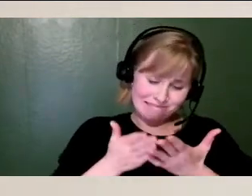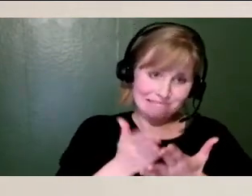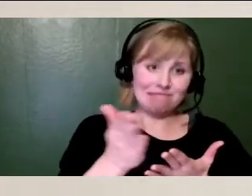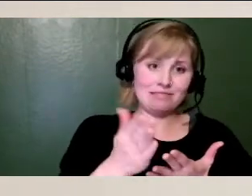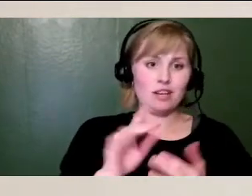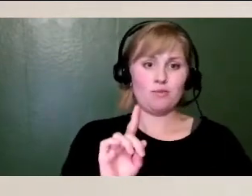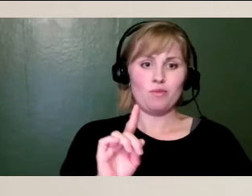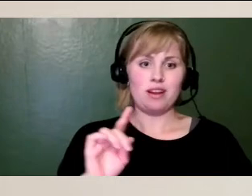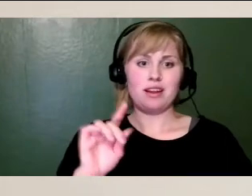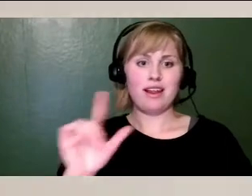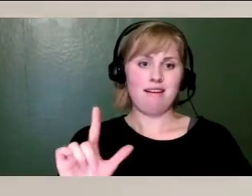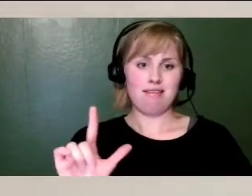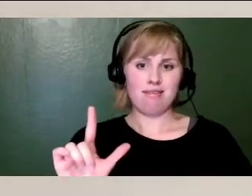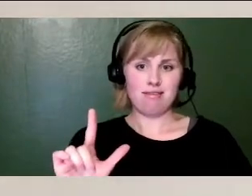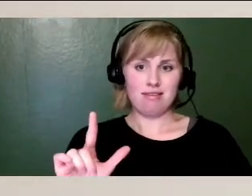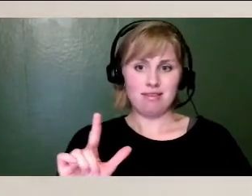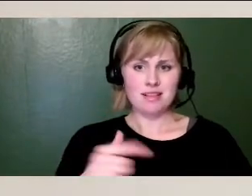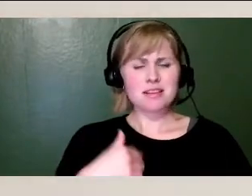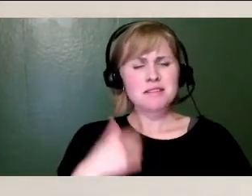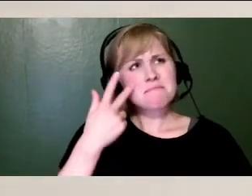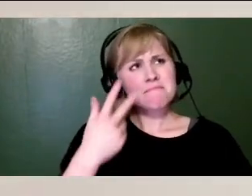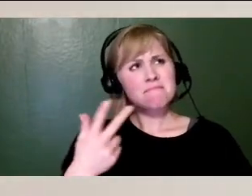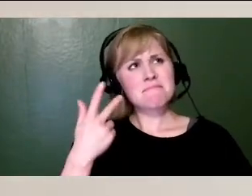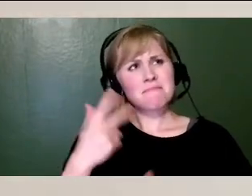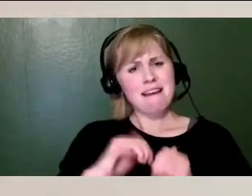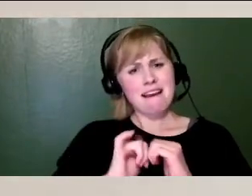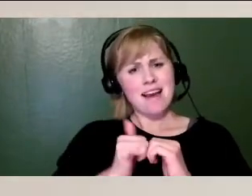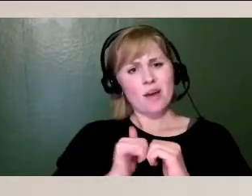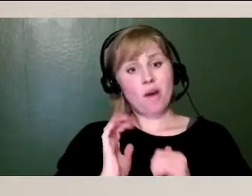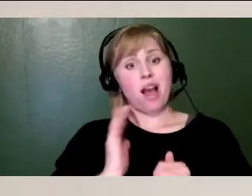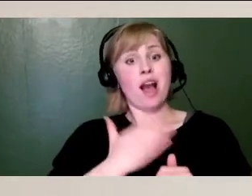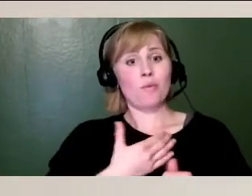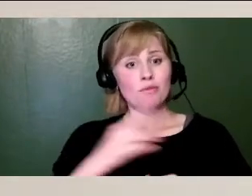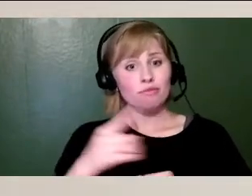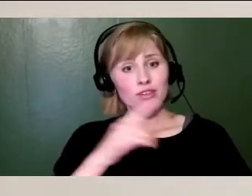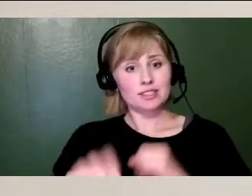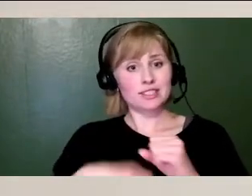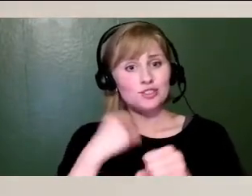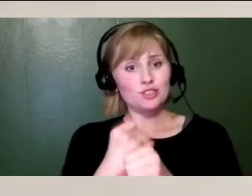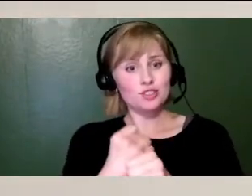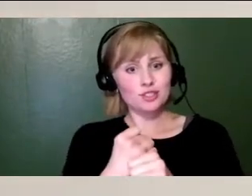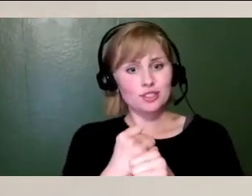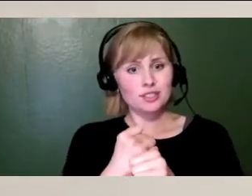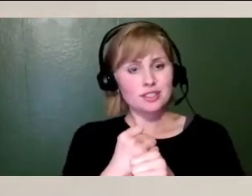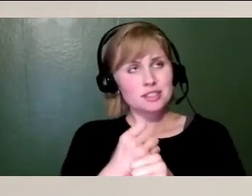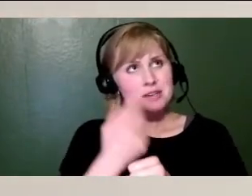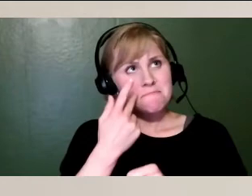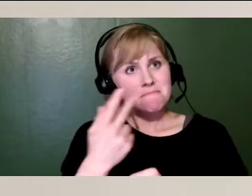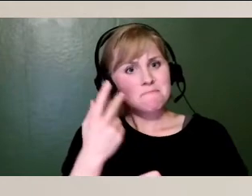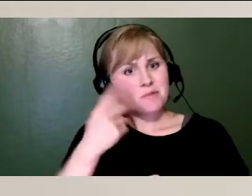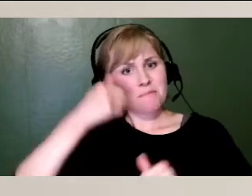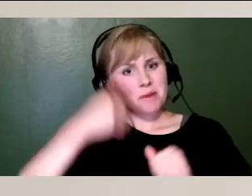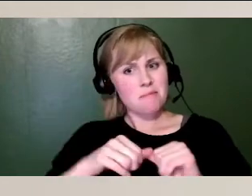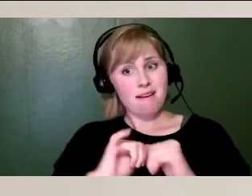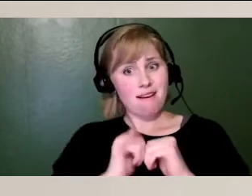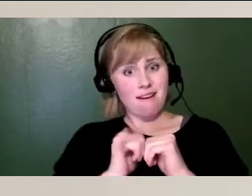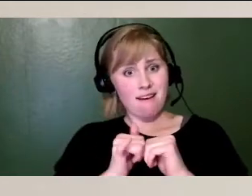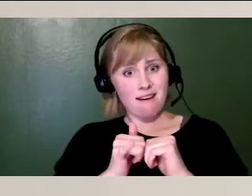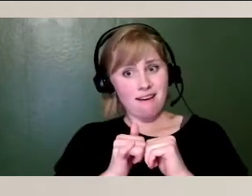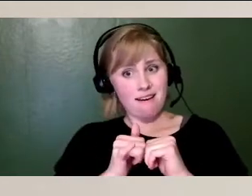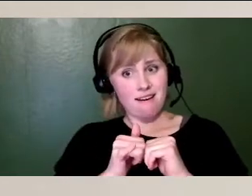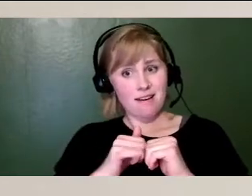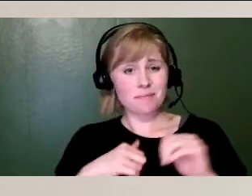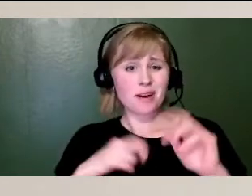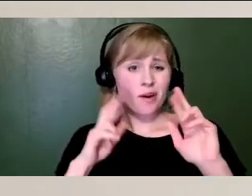present will be memorialized. When we'll reminisce about our first year of law school, what will we remember? I'd like to believe that once